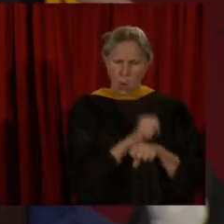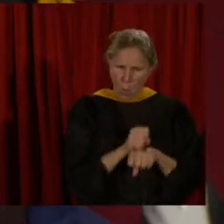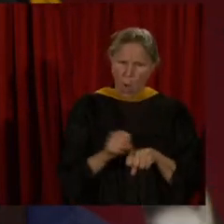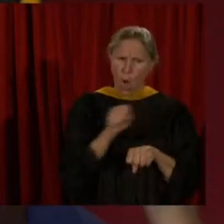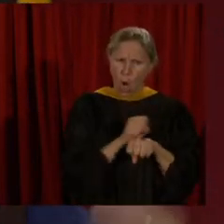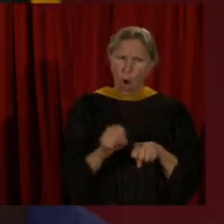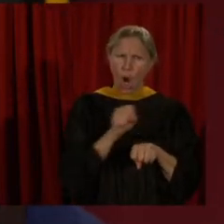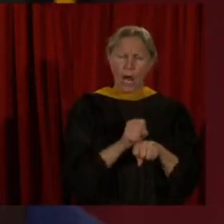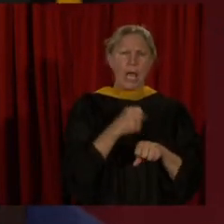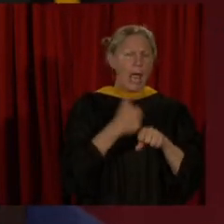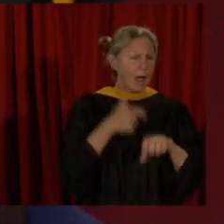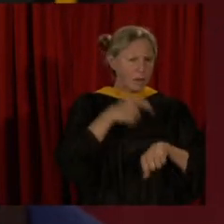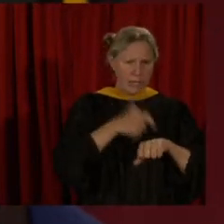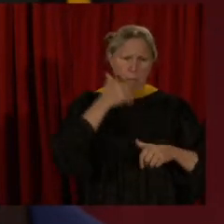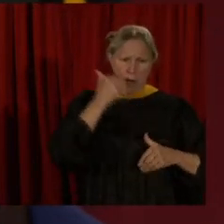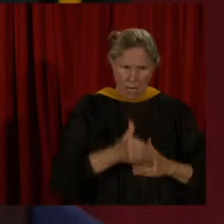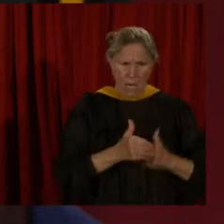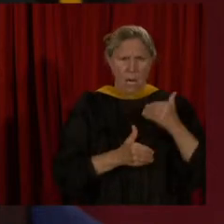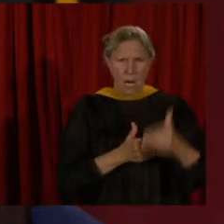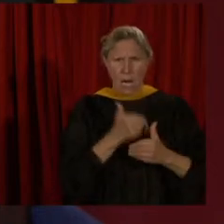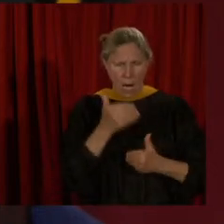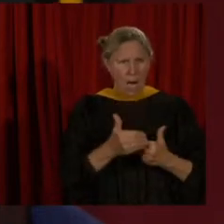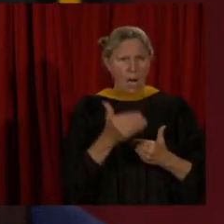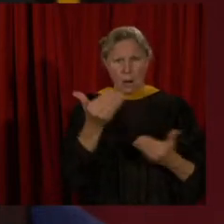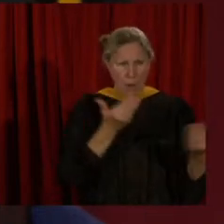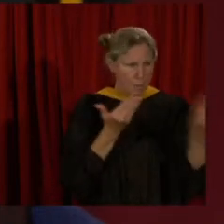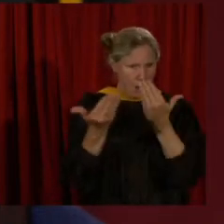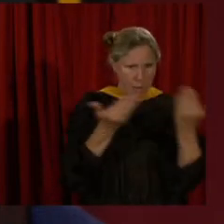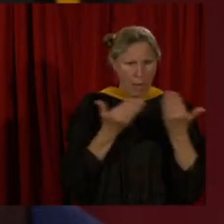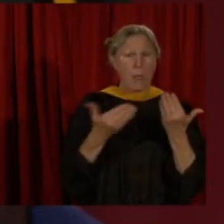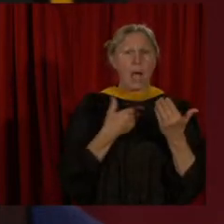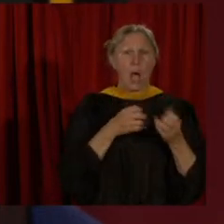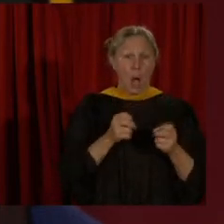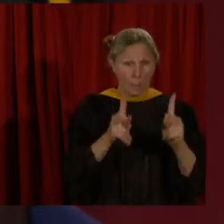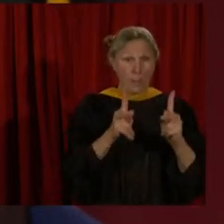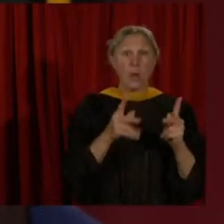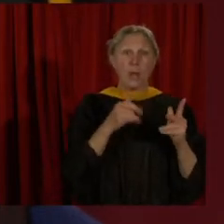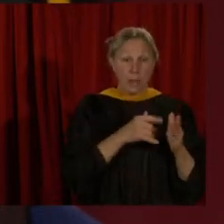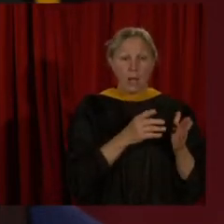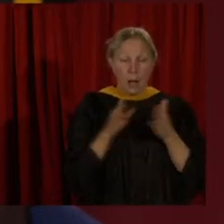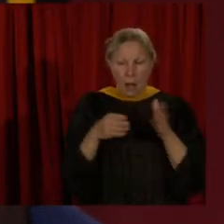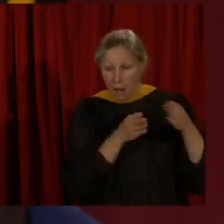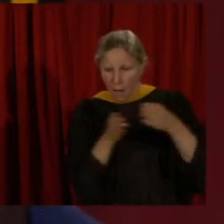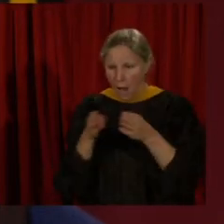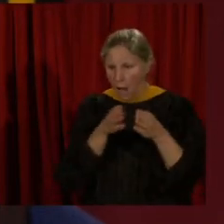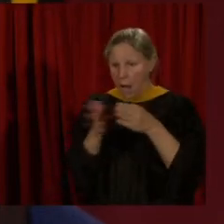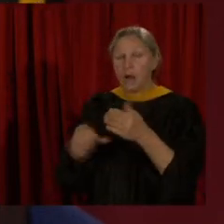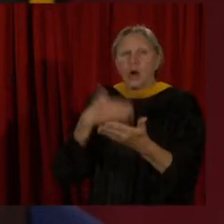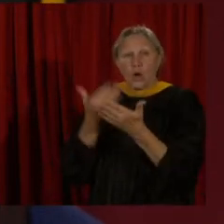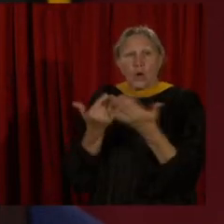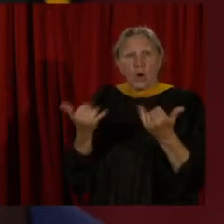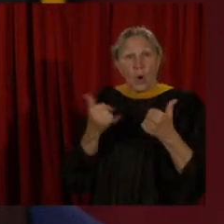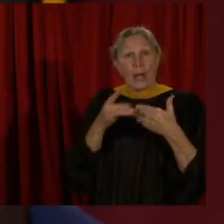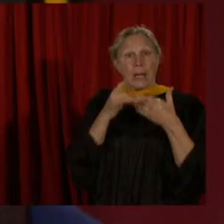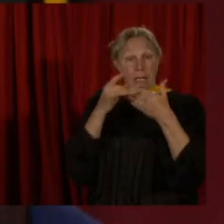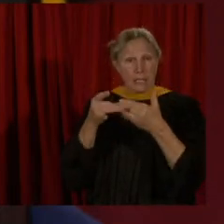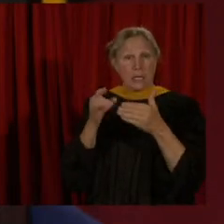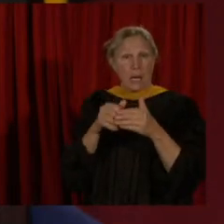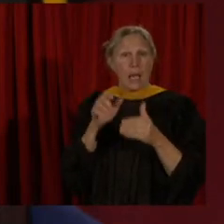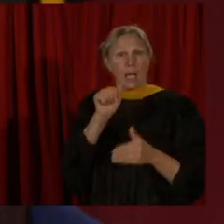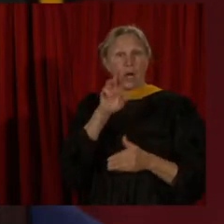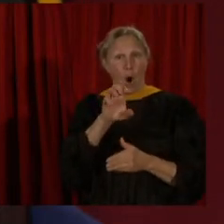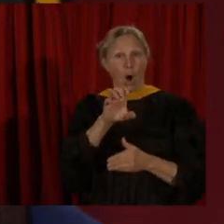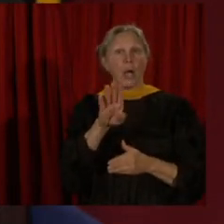at every stage of my life enabled each opportunity that led me to my current leadership position at